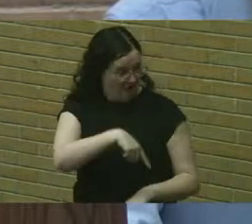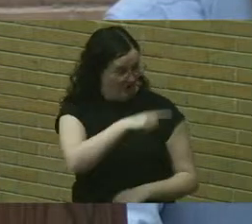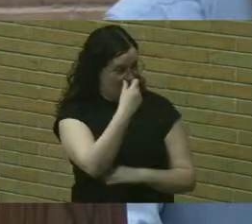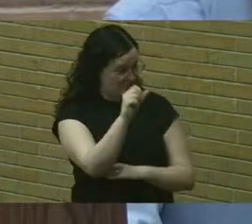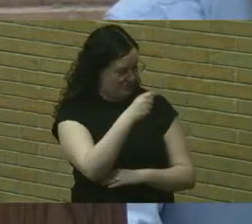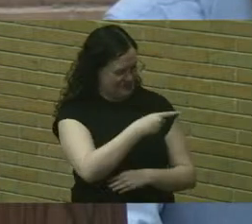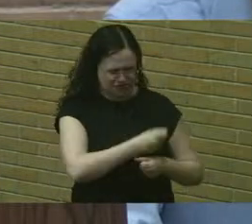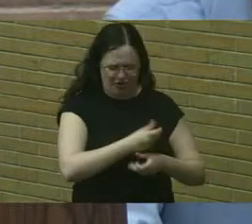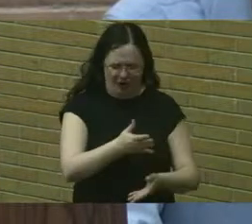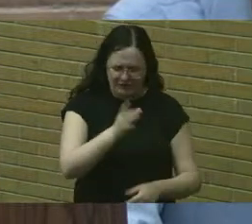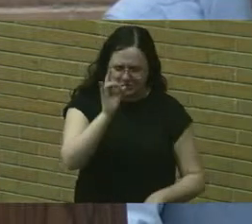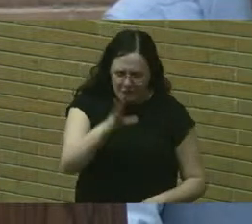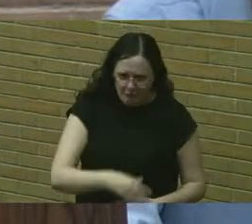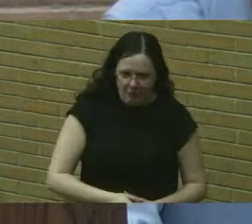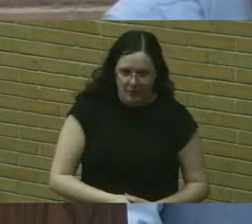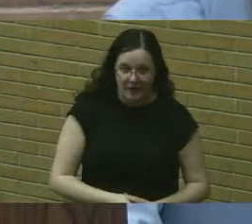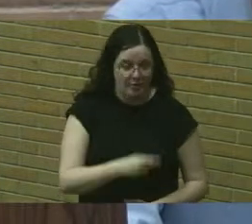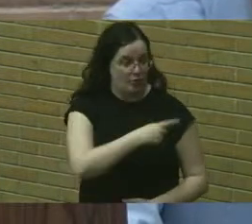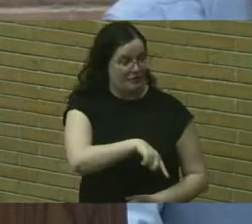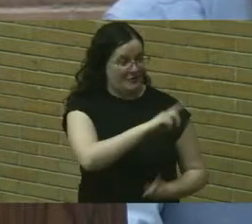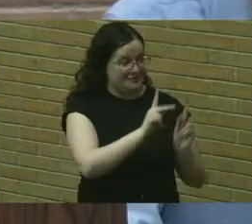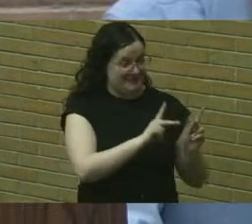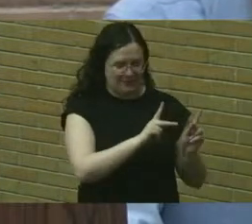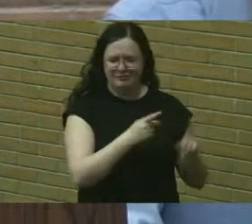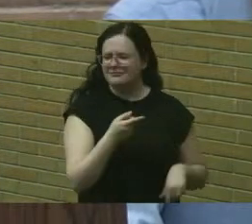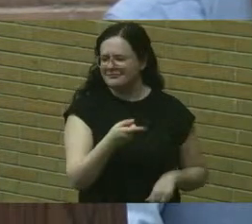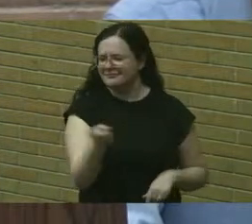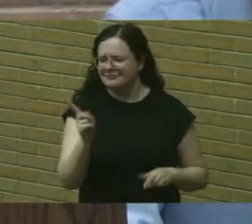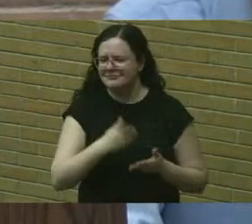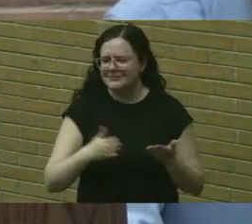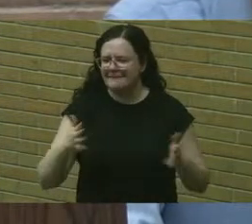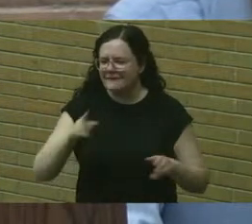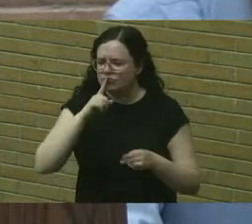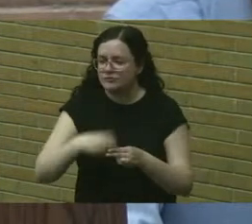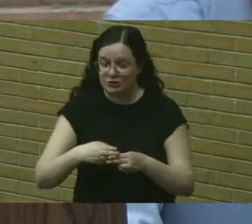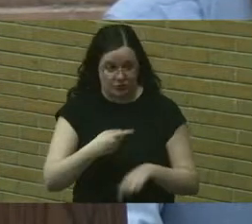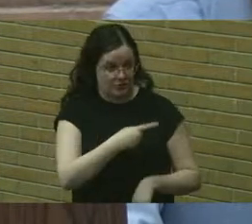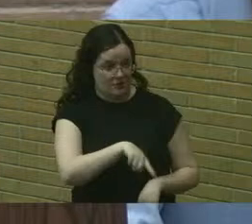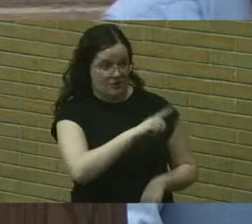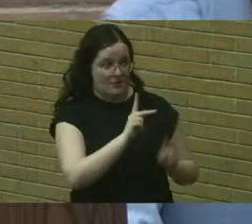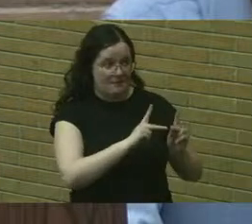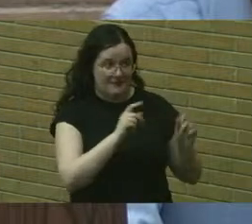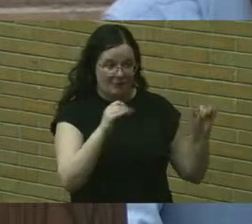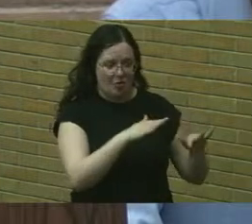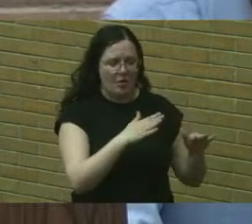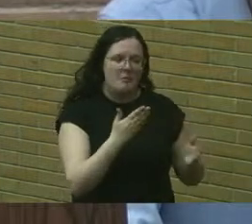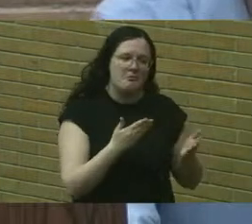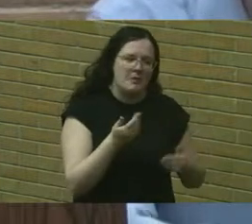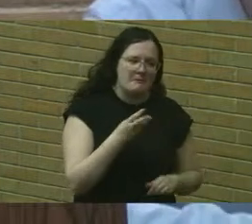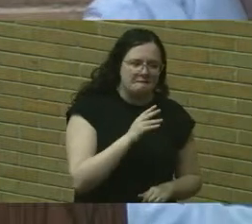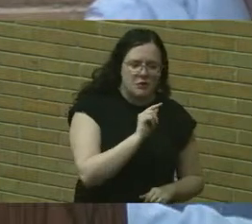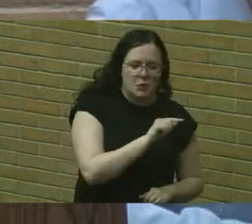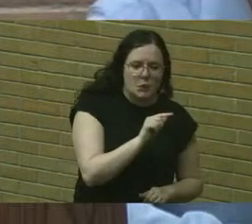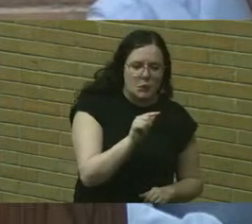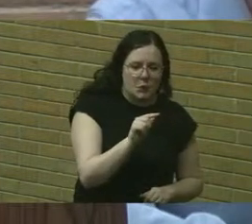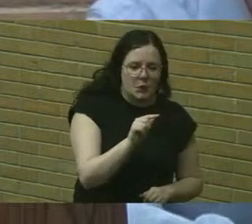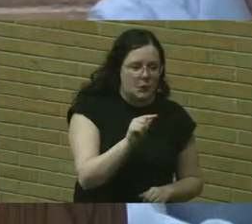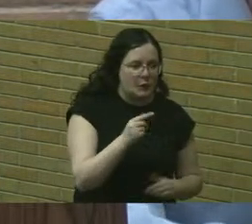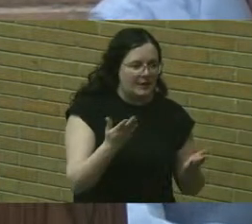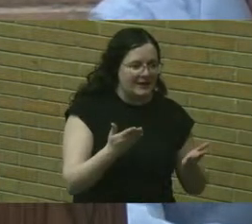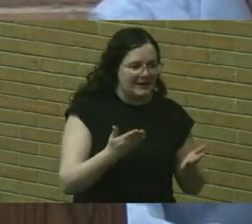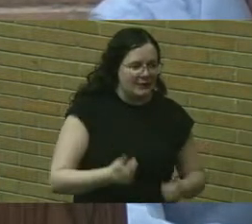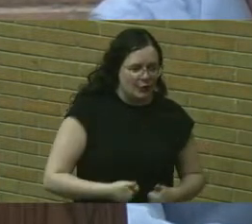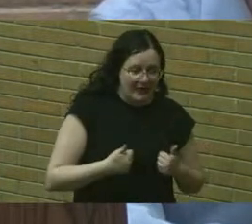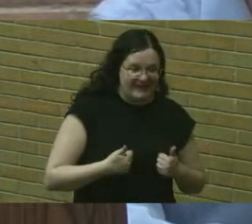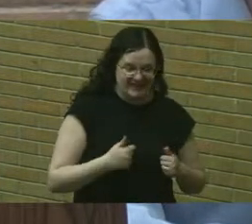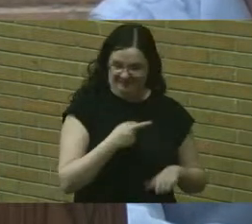people, like other people have mentioned here in this room, they're not, for the most part, maybe there's a few, but for the most part, these are not residents of